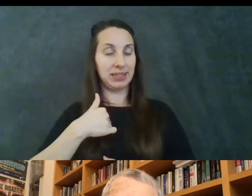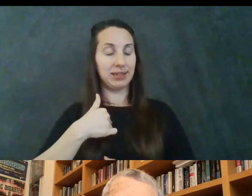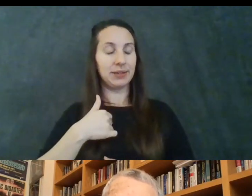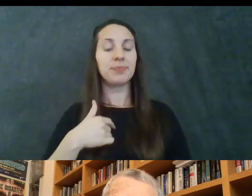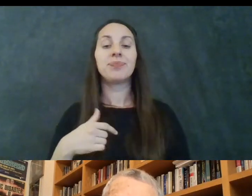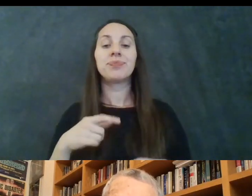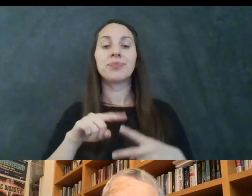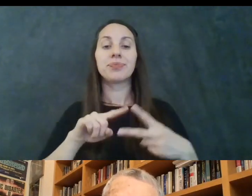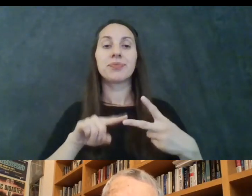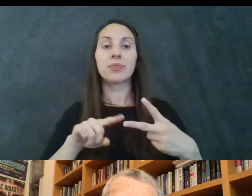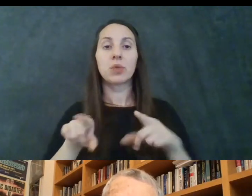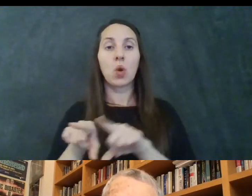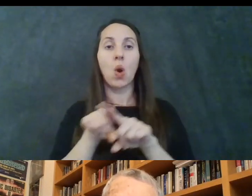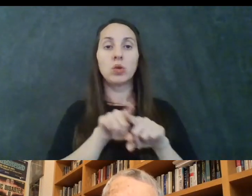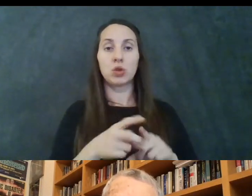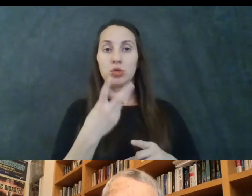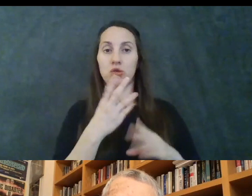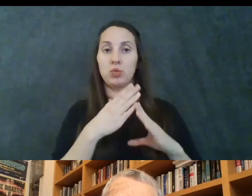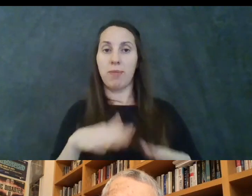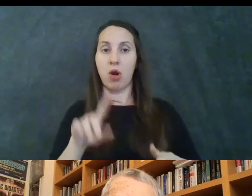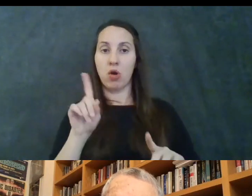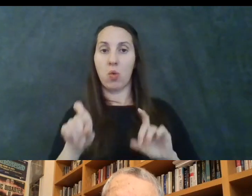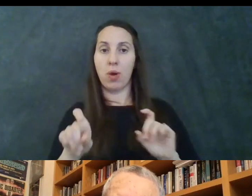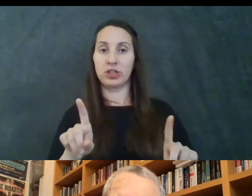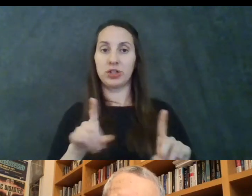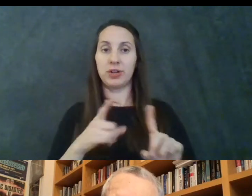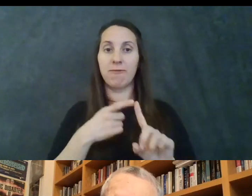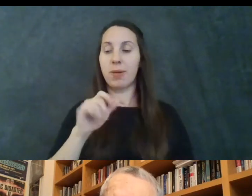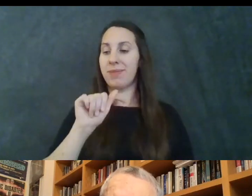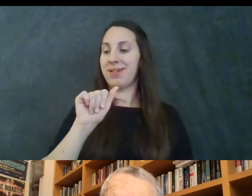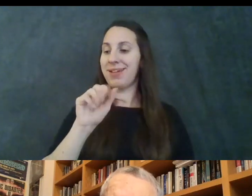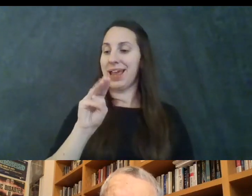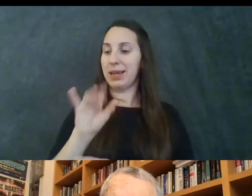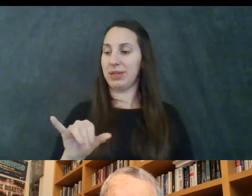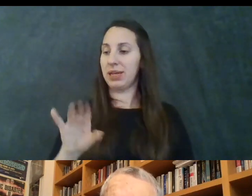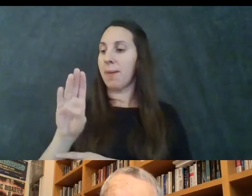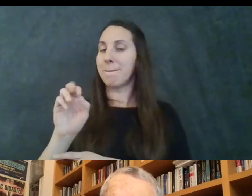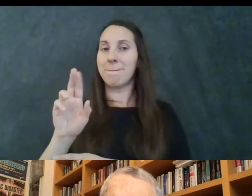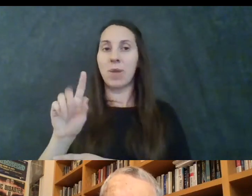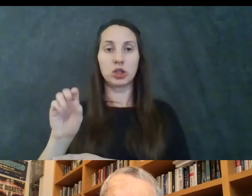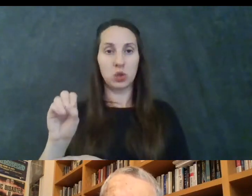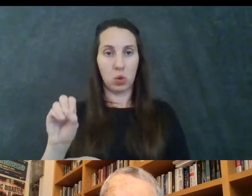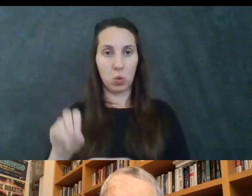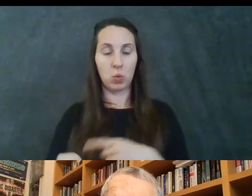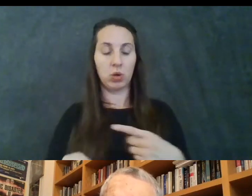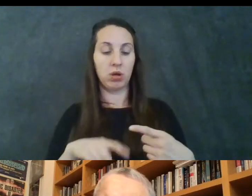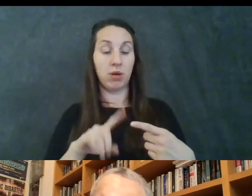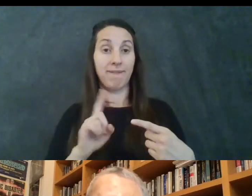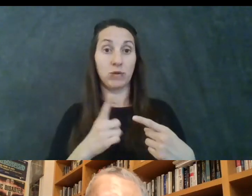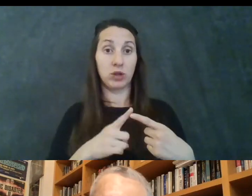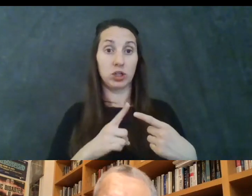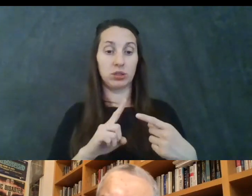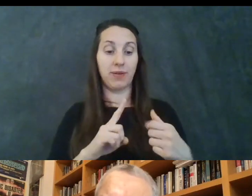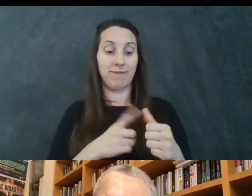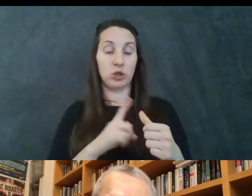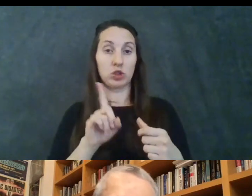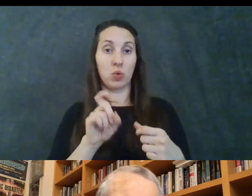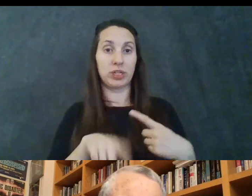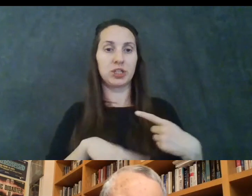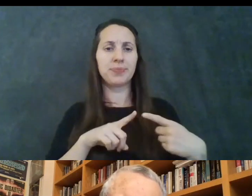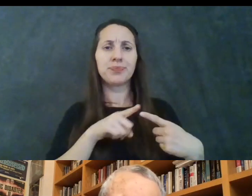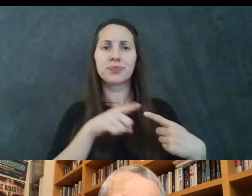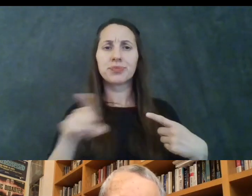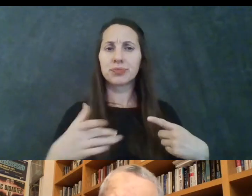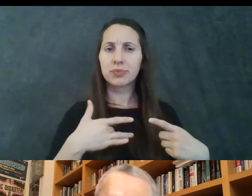2-part question from Amy Barto, excuse me. So Amy's first question is, do you feel,